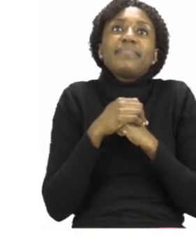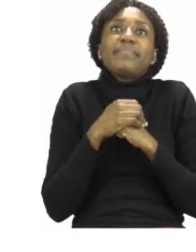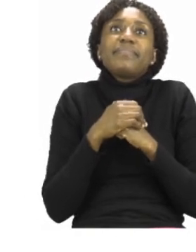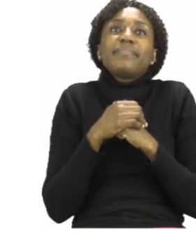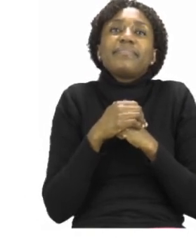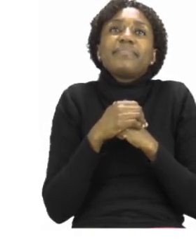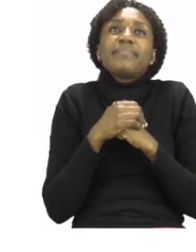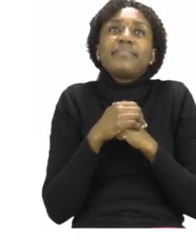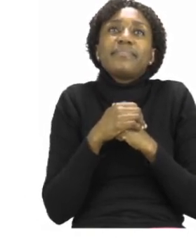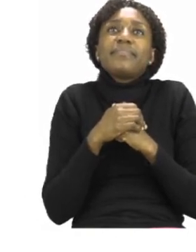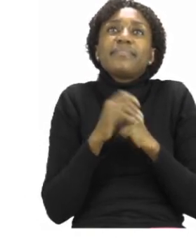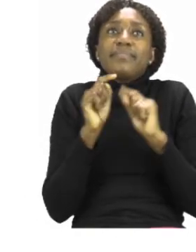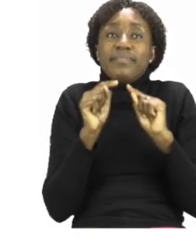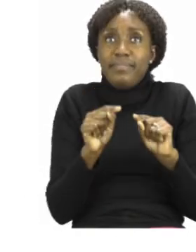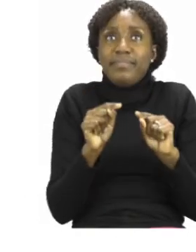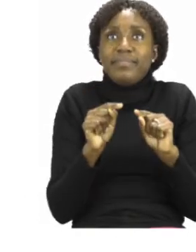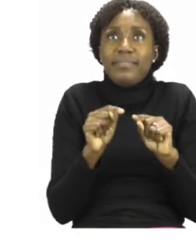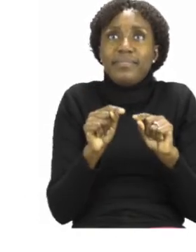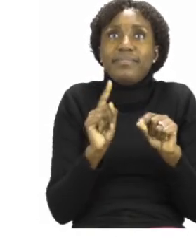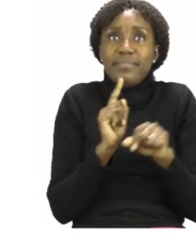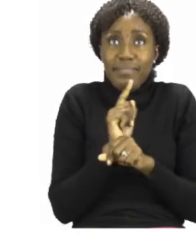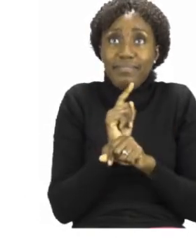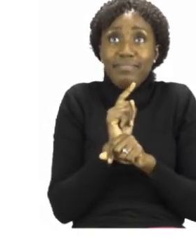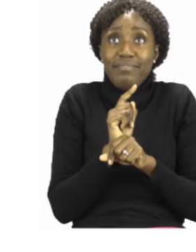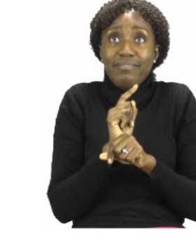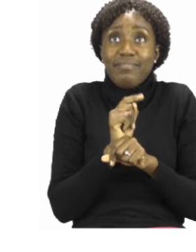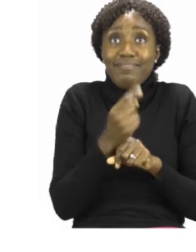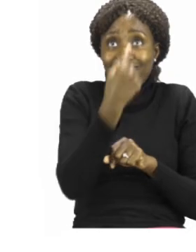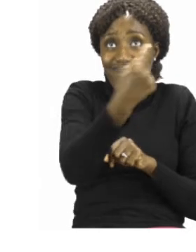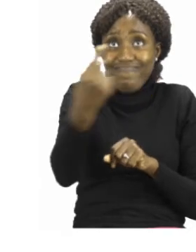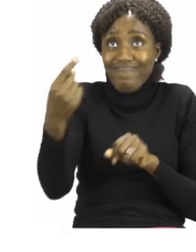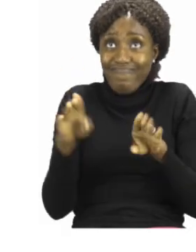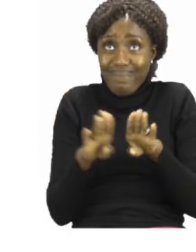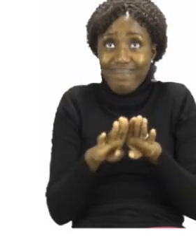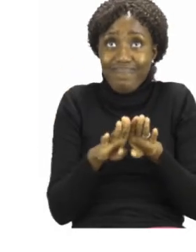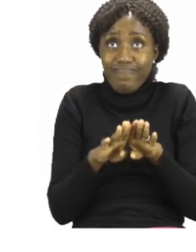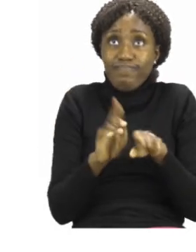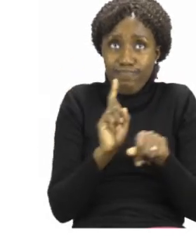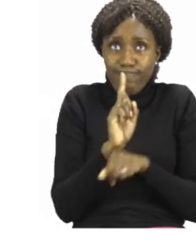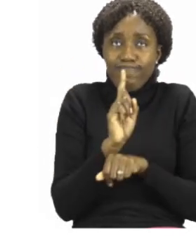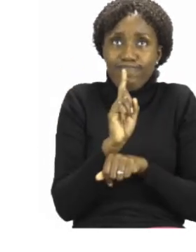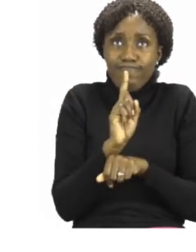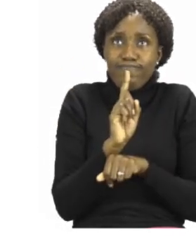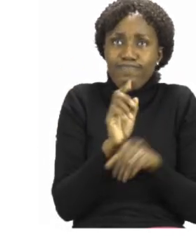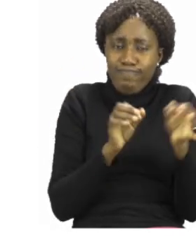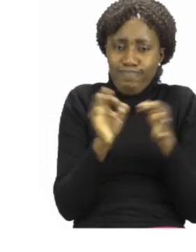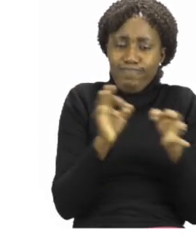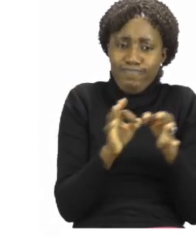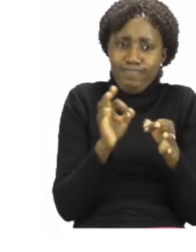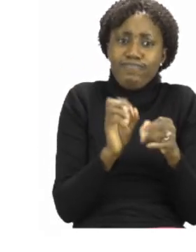coloring right now, I'm going to leave that up to you. But I want to first explain what first means